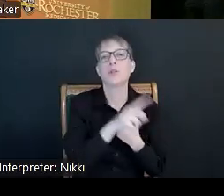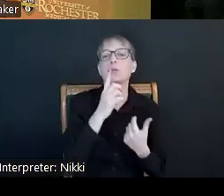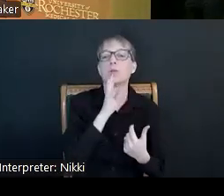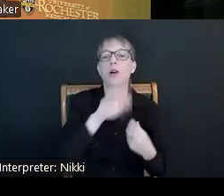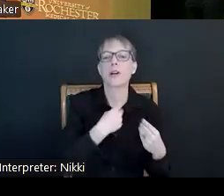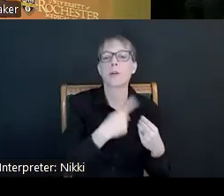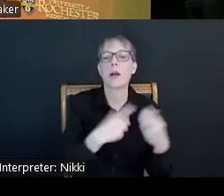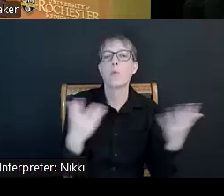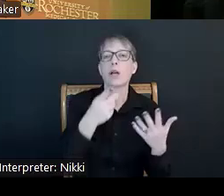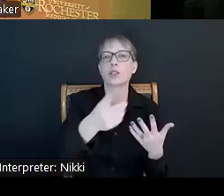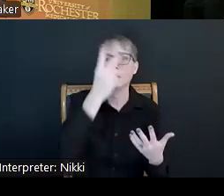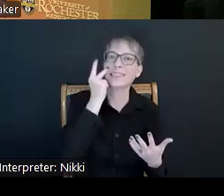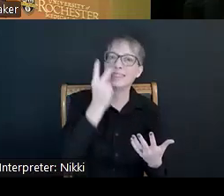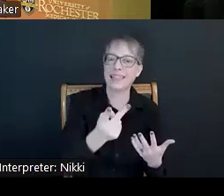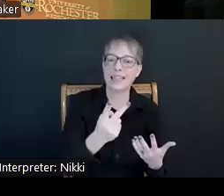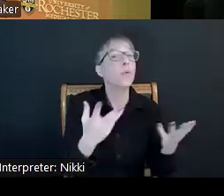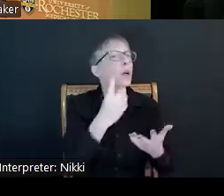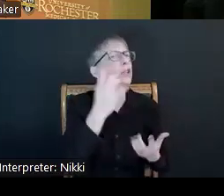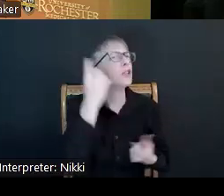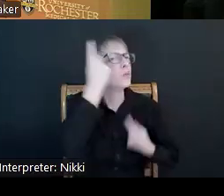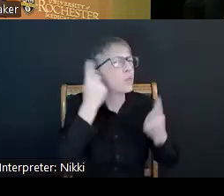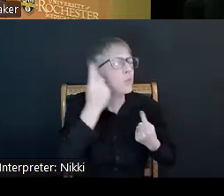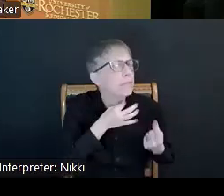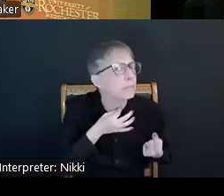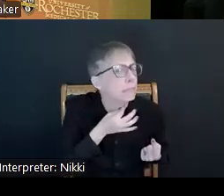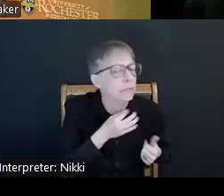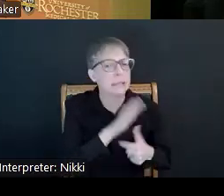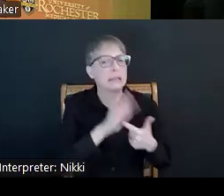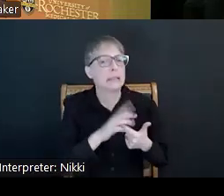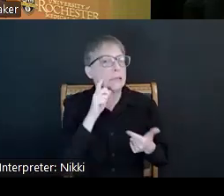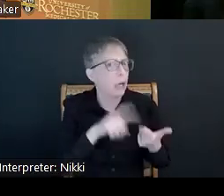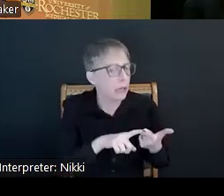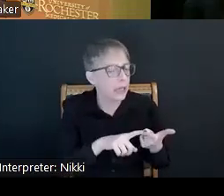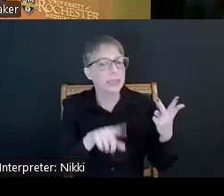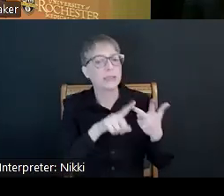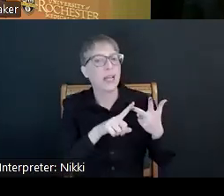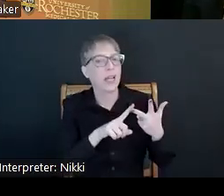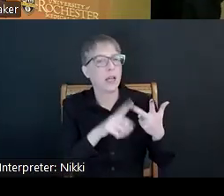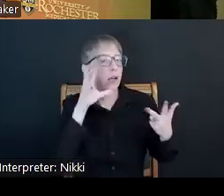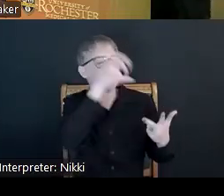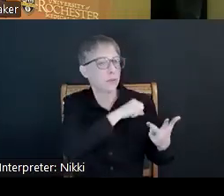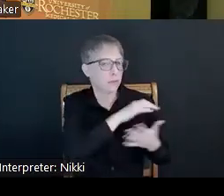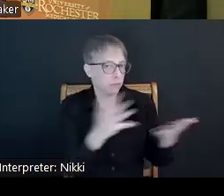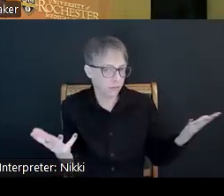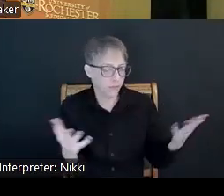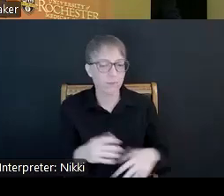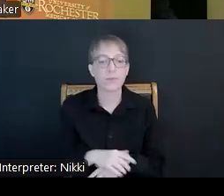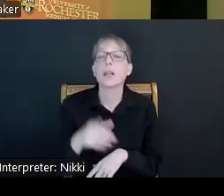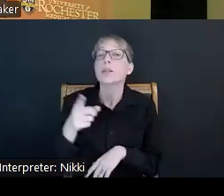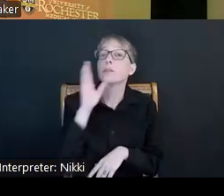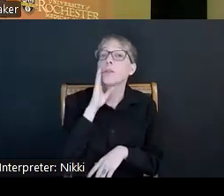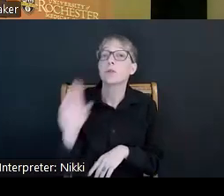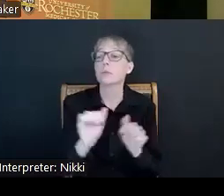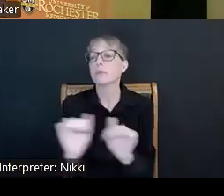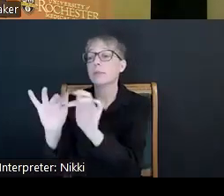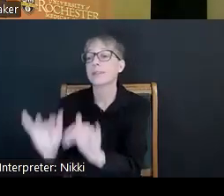do you wonder? What do you notice? What can you infer? And if you're joining us virtually, you're just going to put this into the Q&A. And if you're